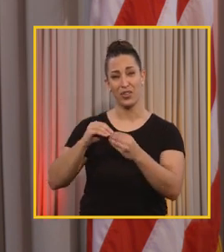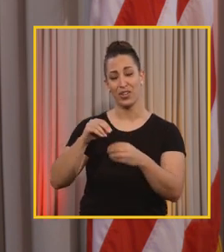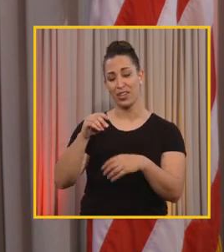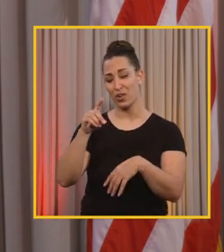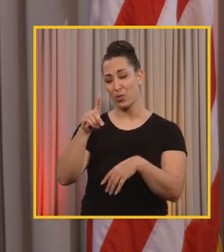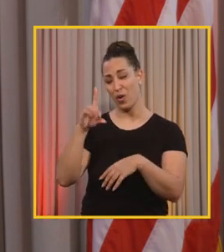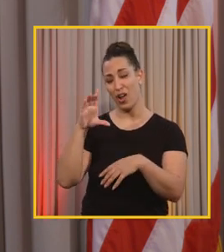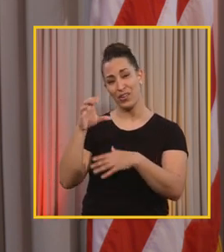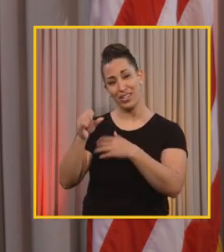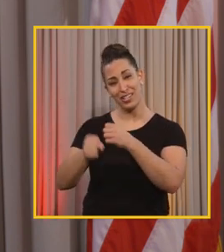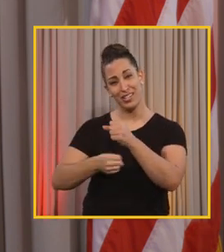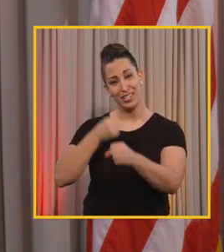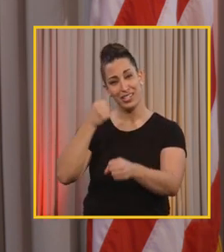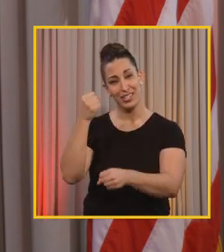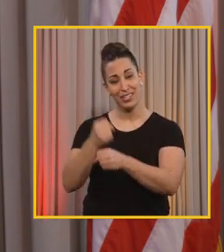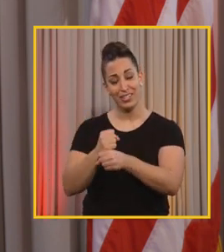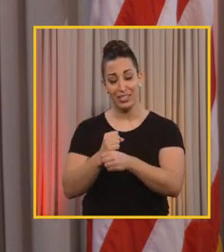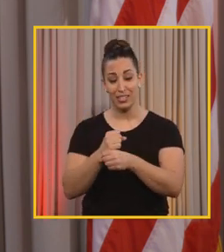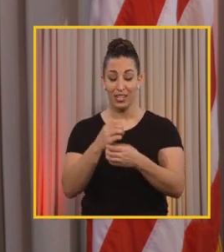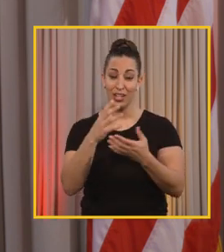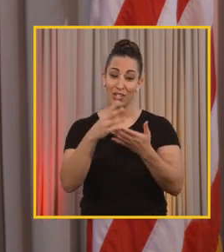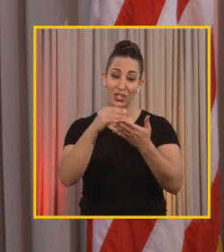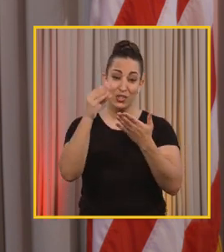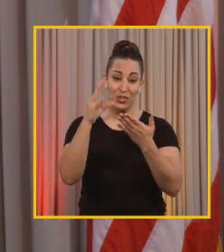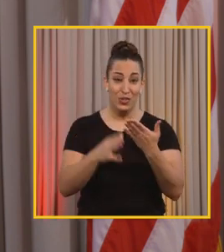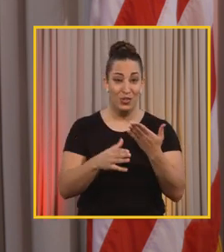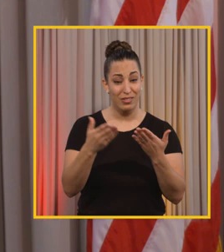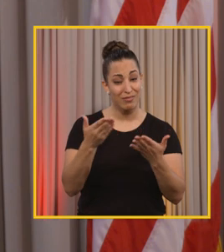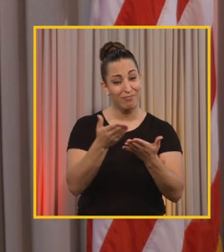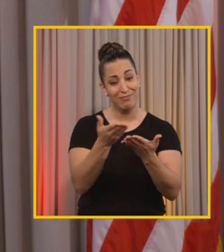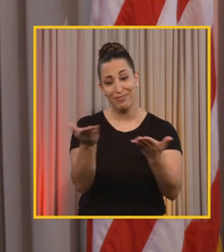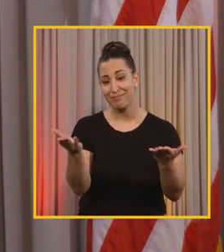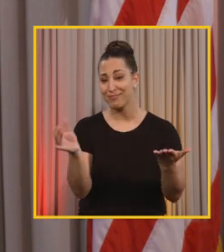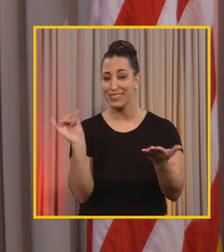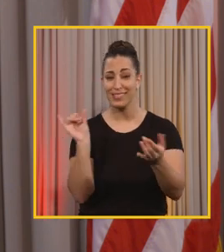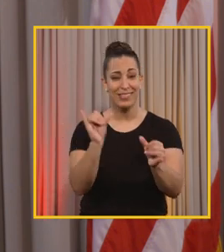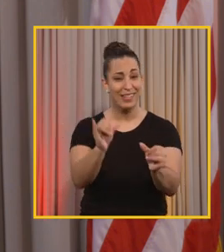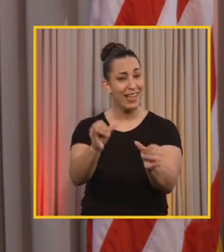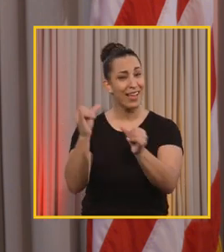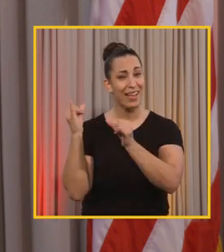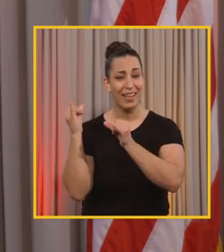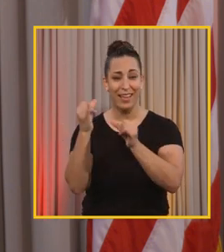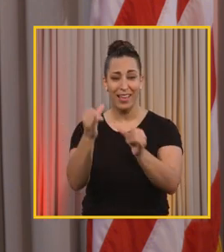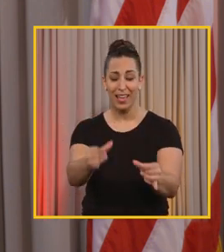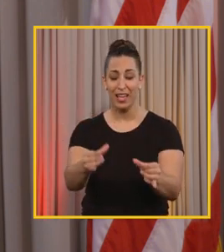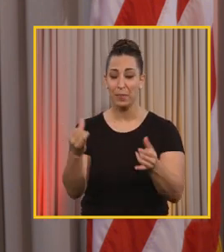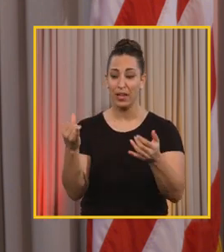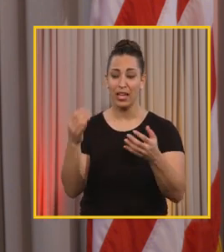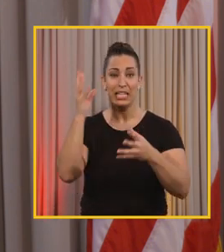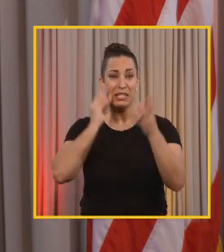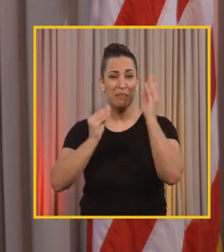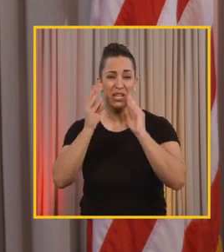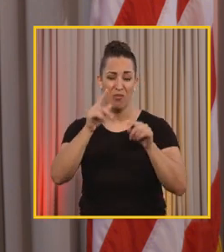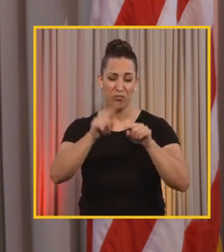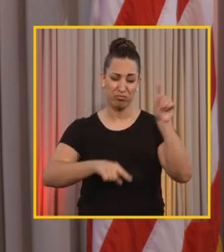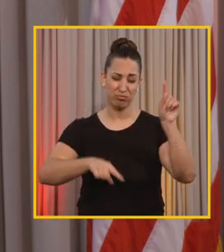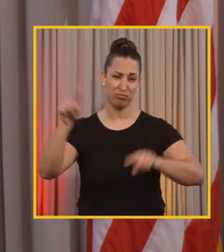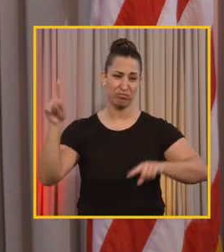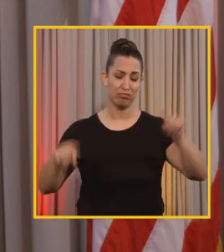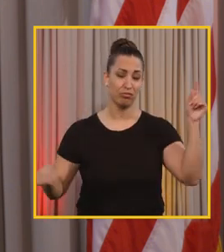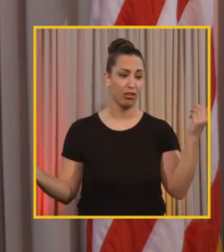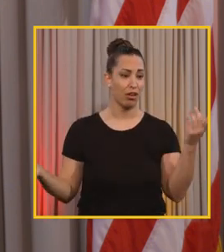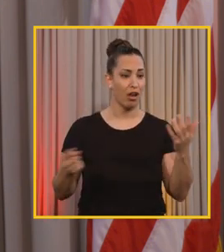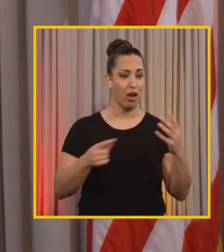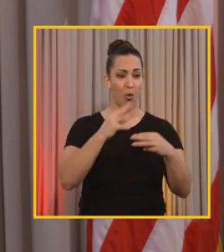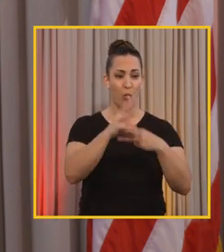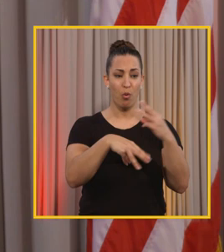Across 10 decades, students much like you have traveled through time, from the